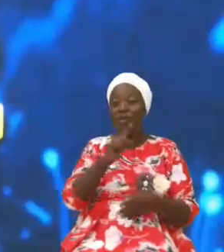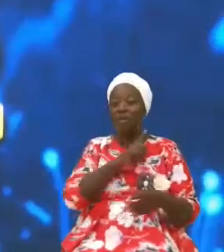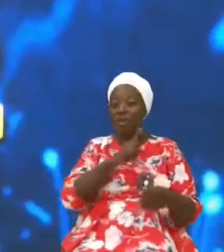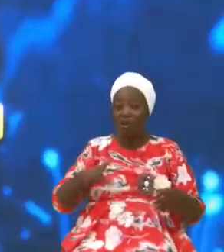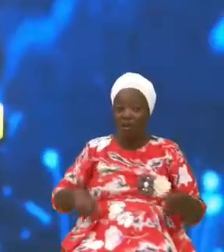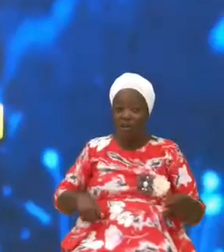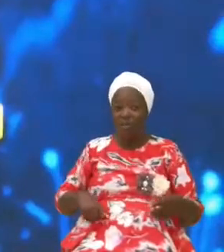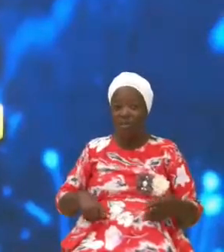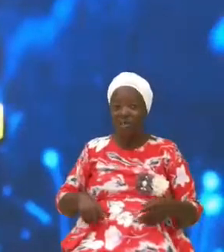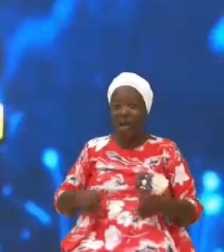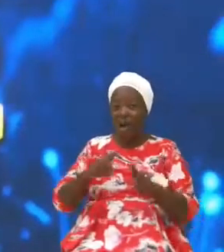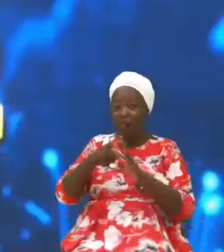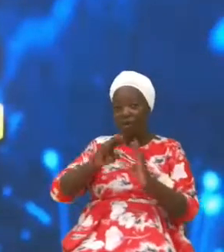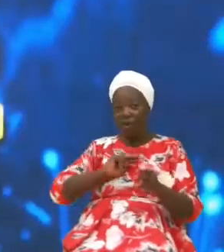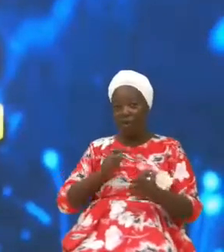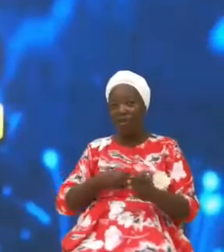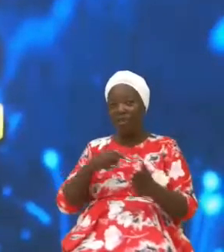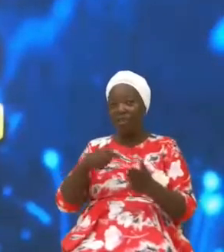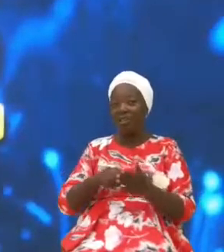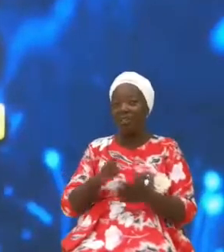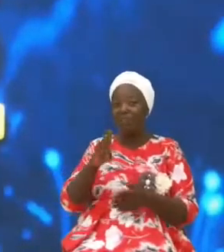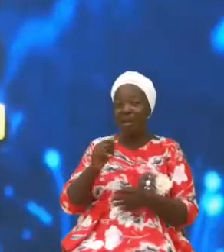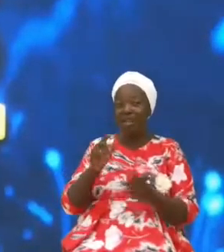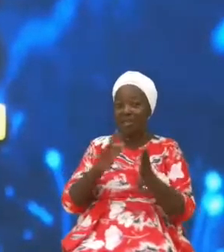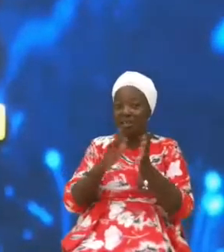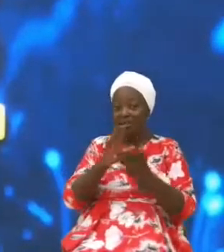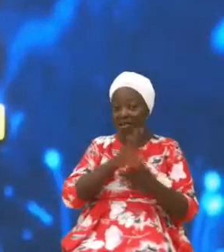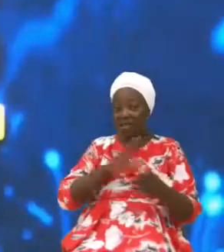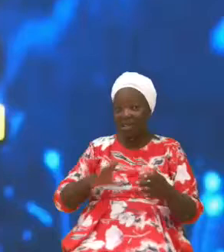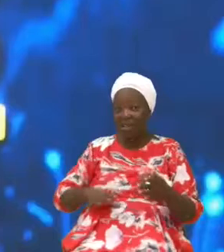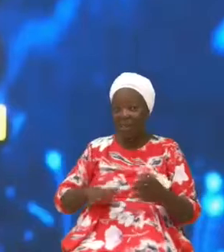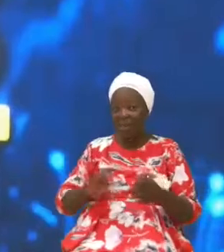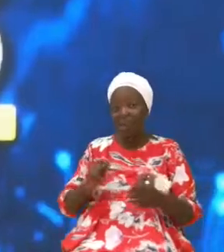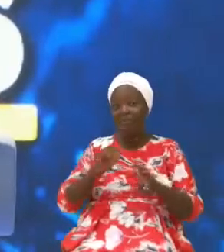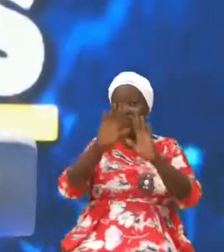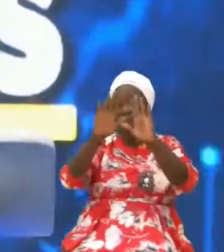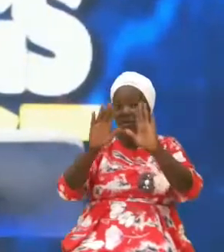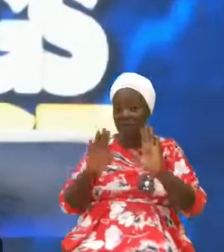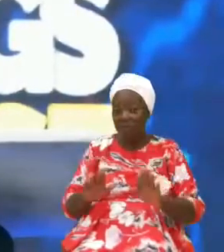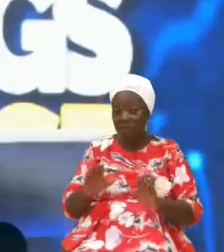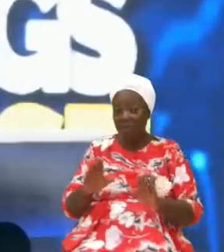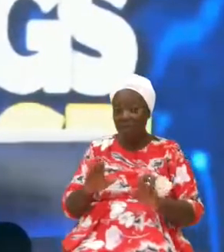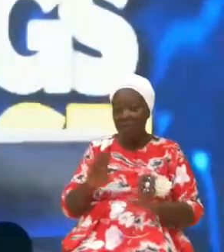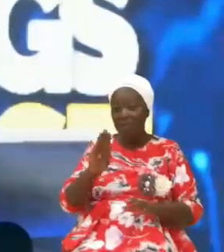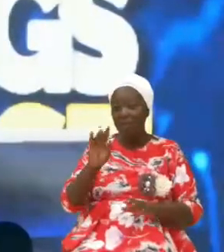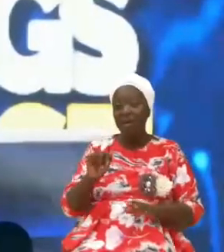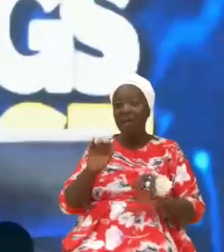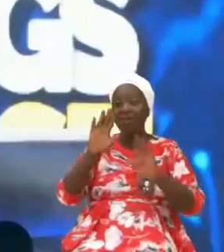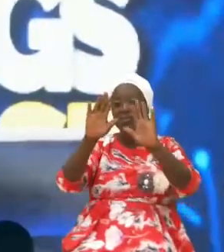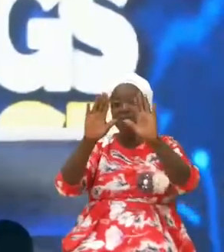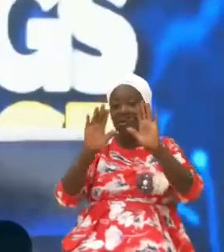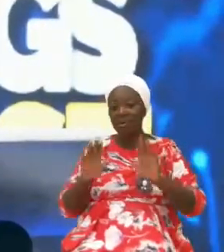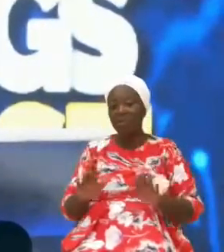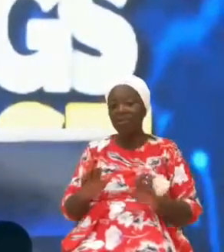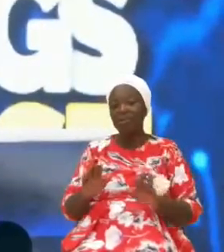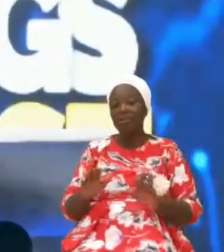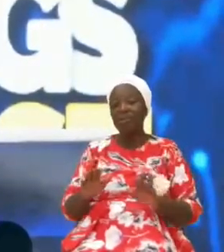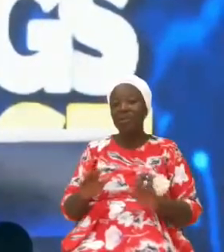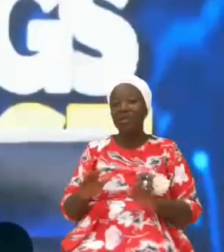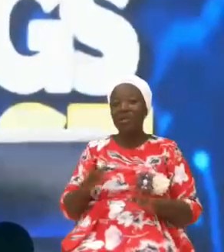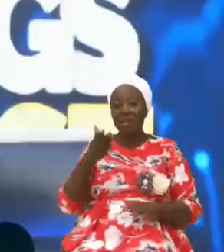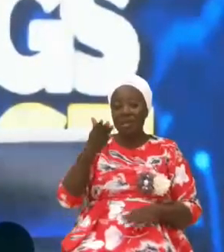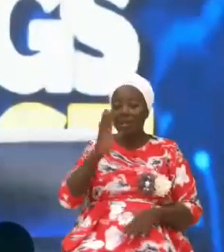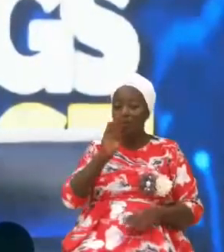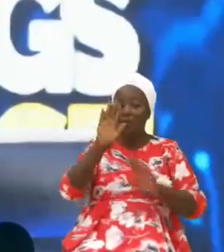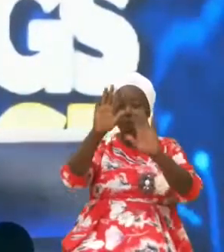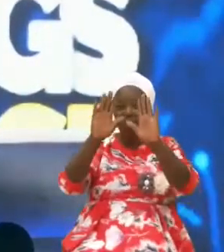God among us tonight, Lord Jesus Christ, there will be miracles. There will be